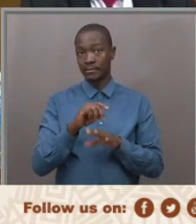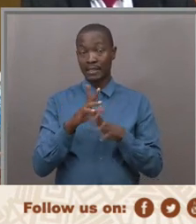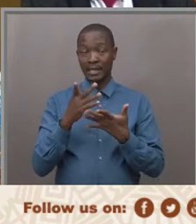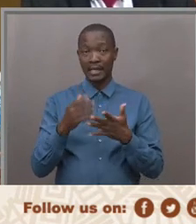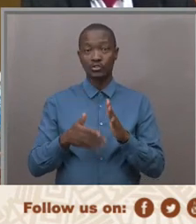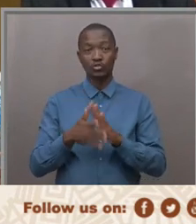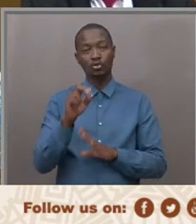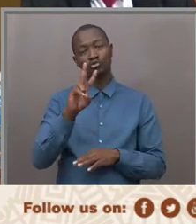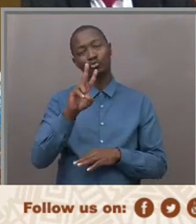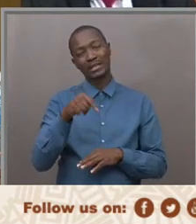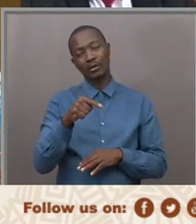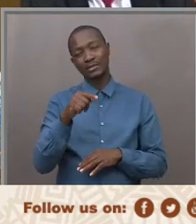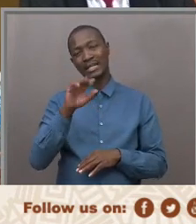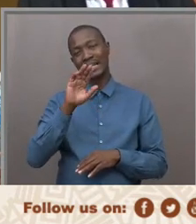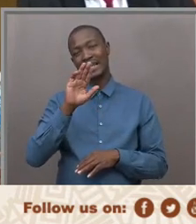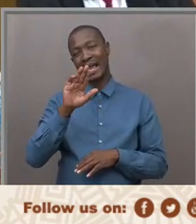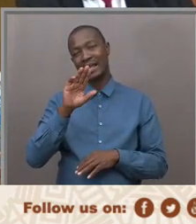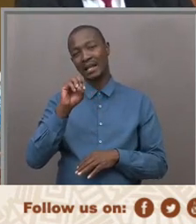2,900